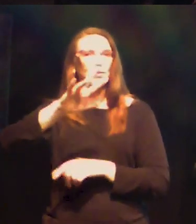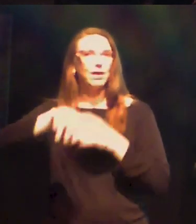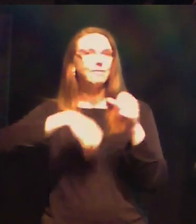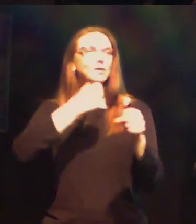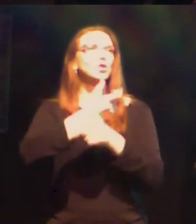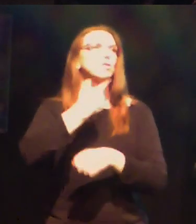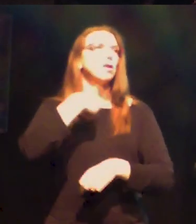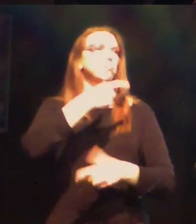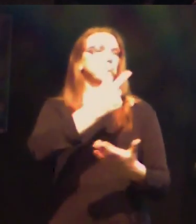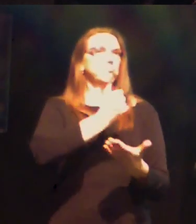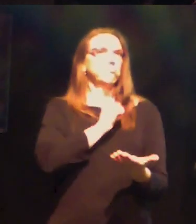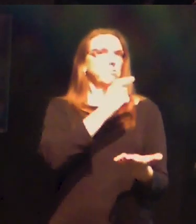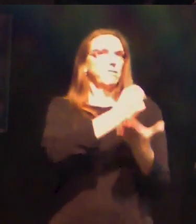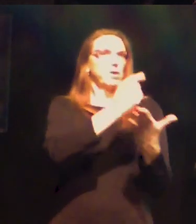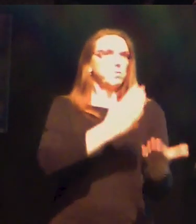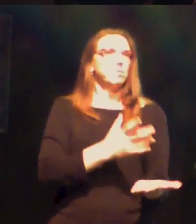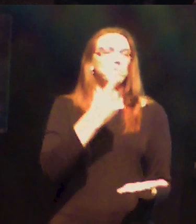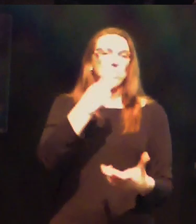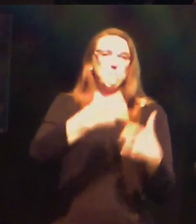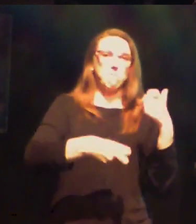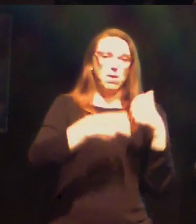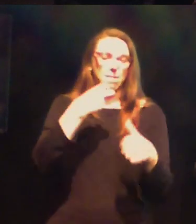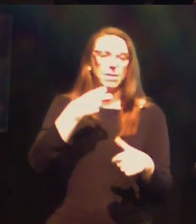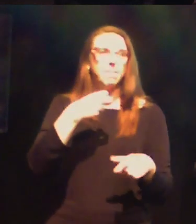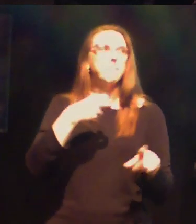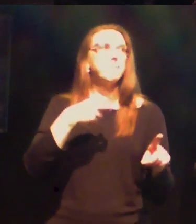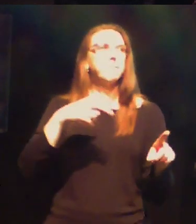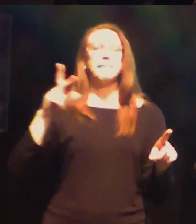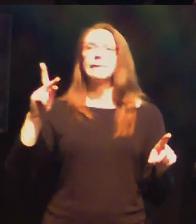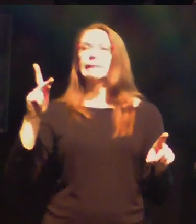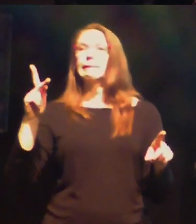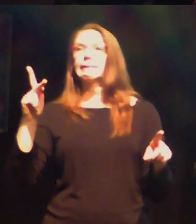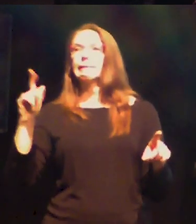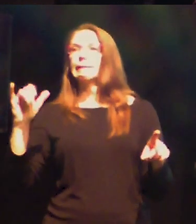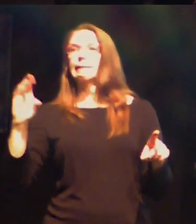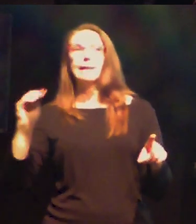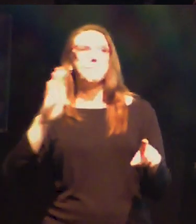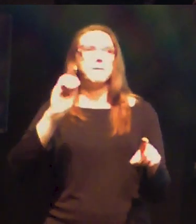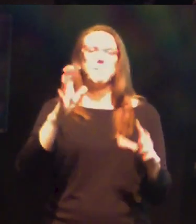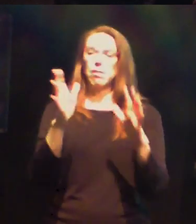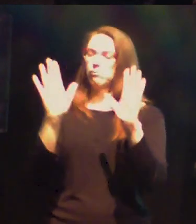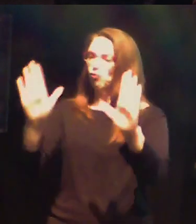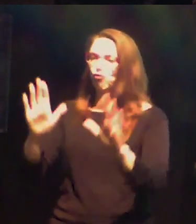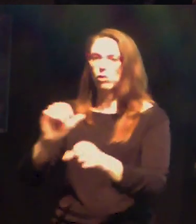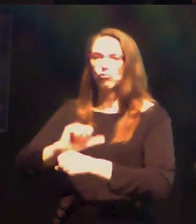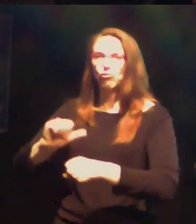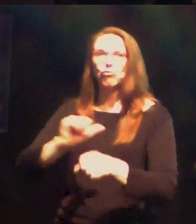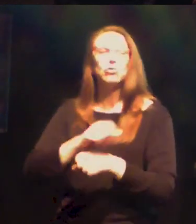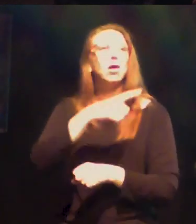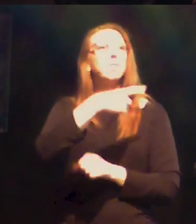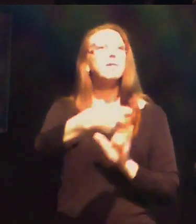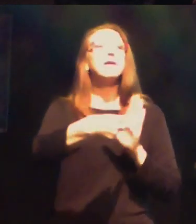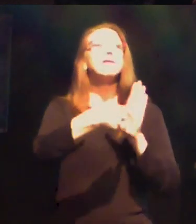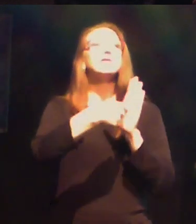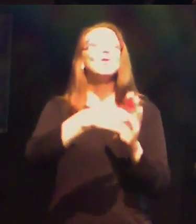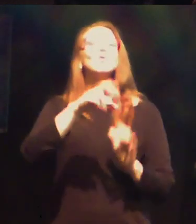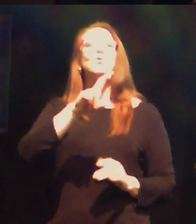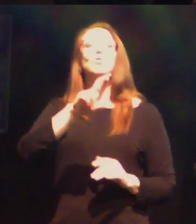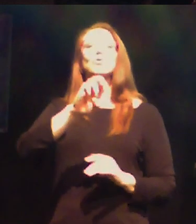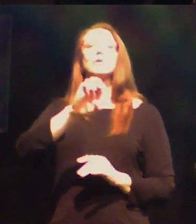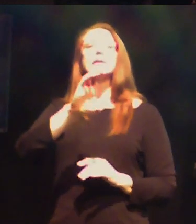therapist. And one of the problems, as Kim and Bob, excellent job, they pointed out the recidivism